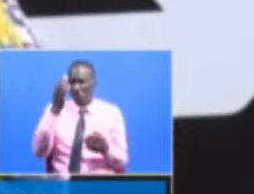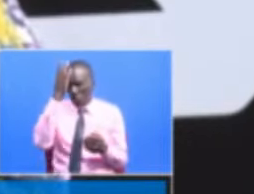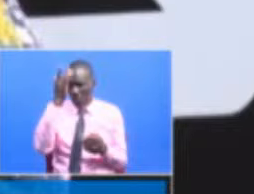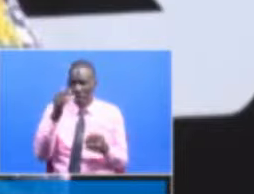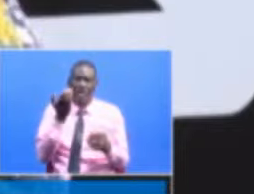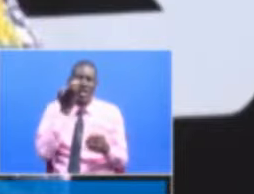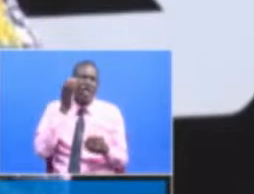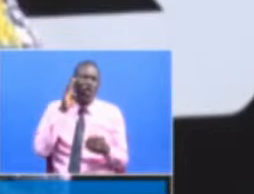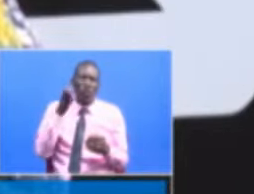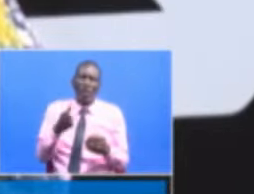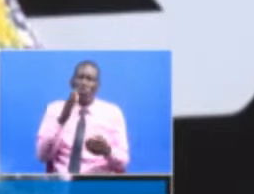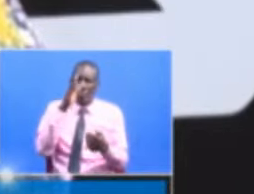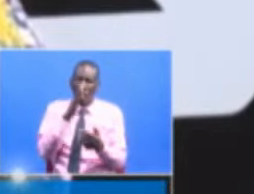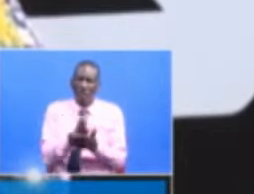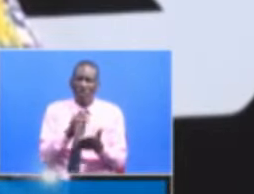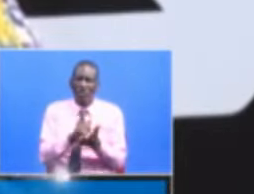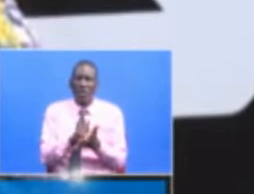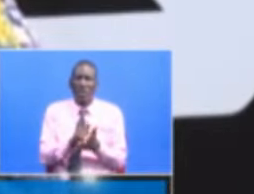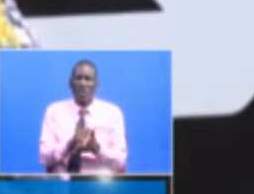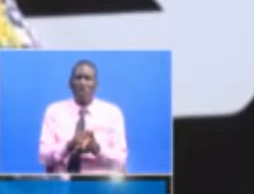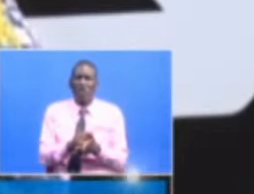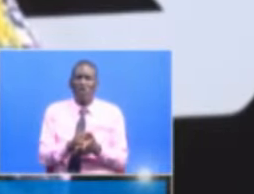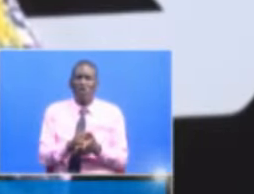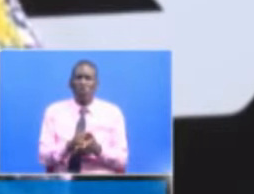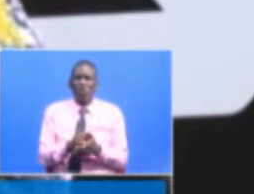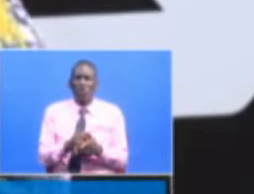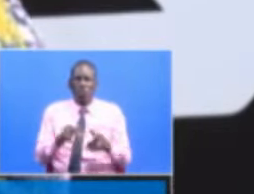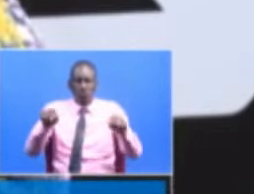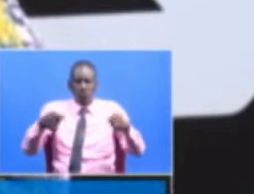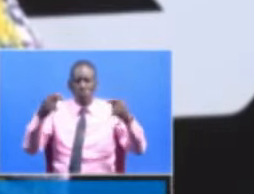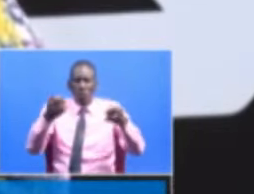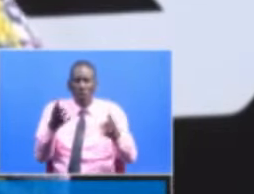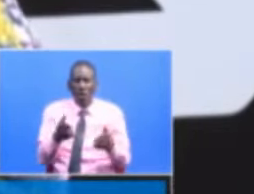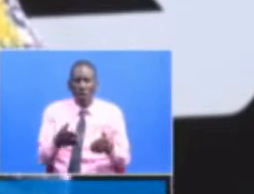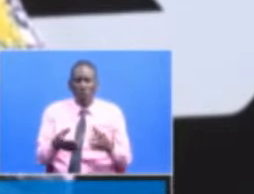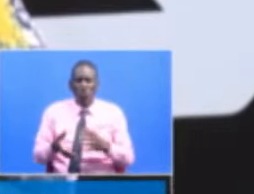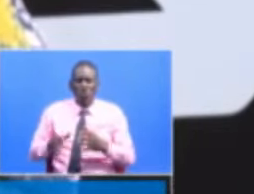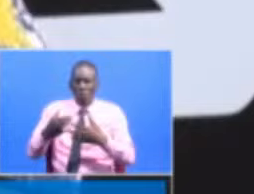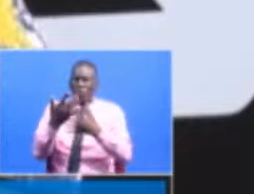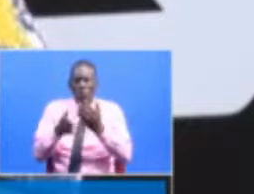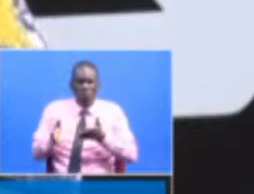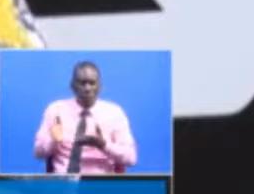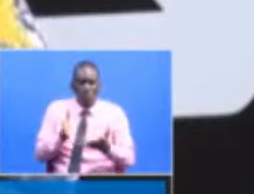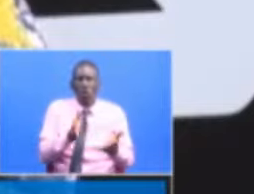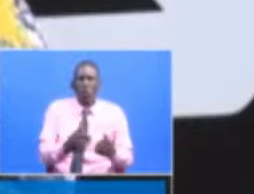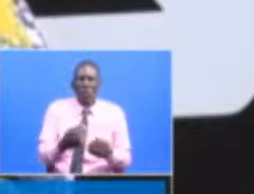we believe that we have been fighting, we've shed blood, so this is a punishment from God.